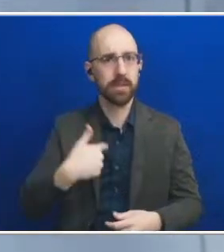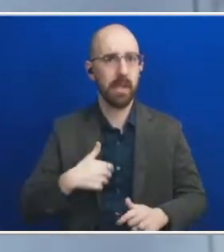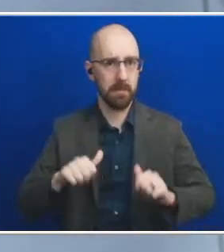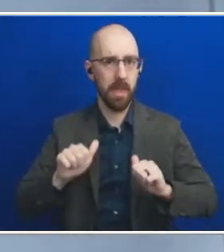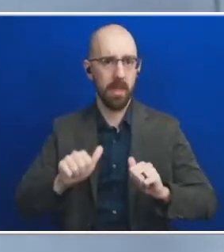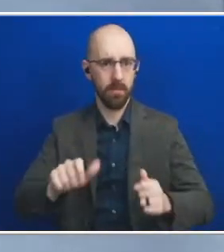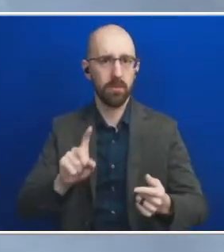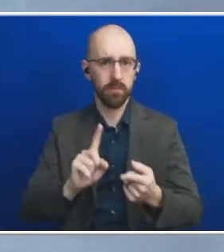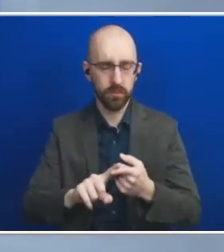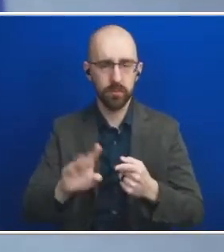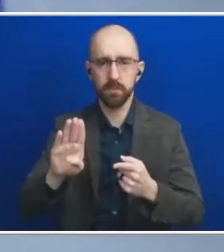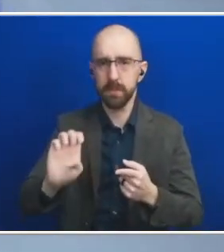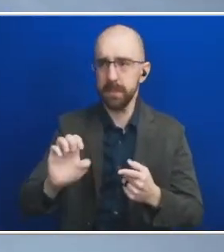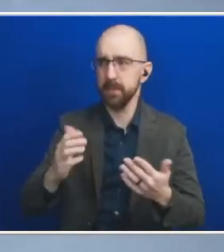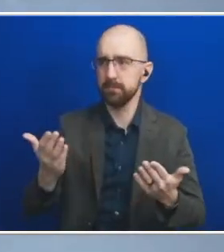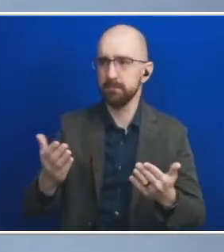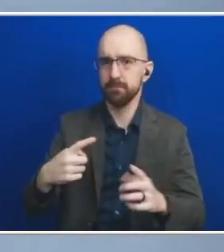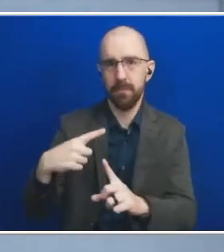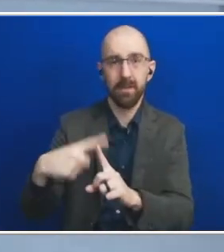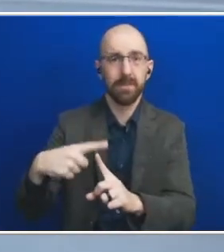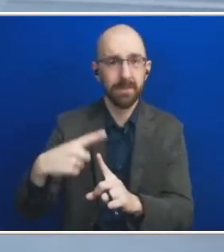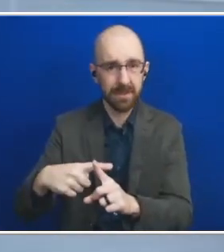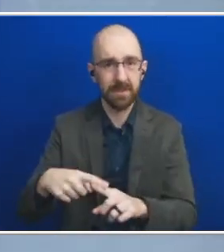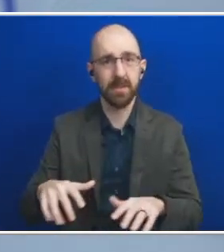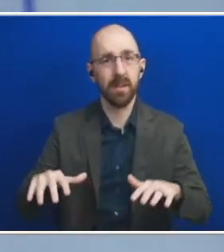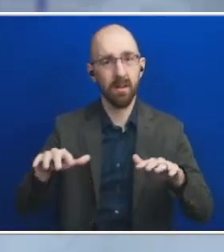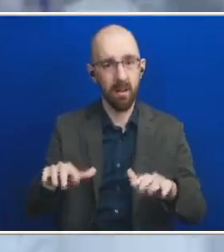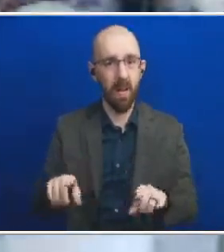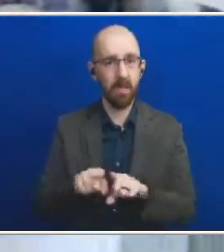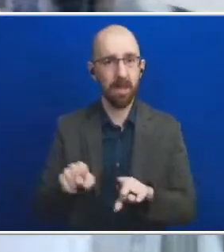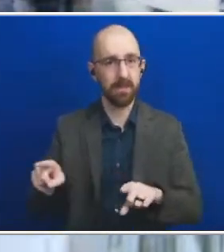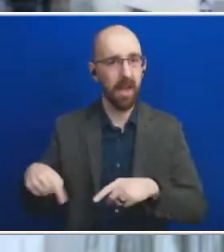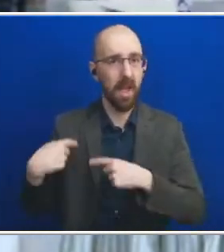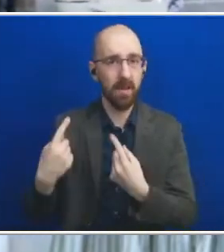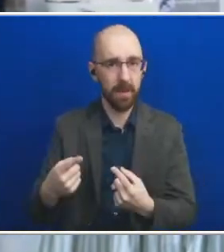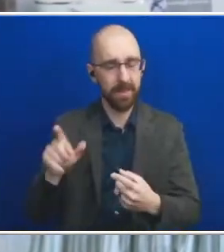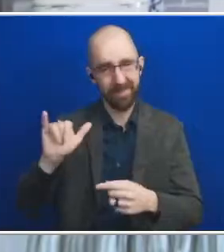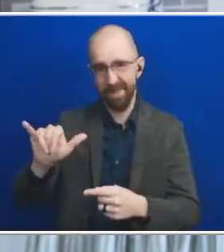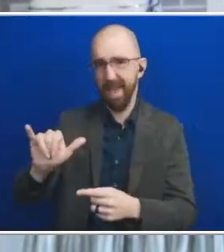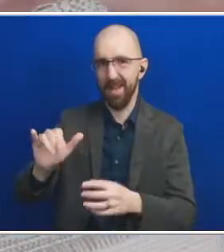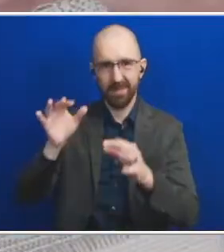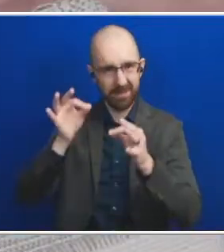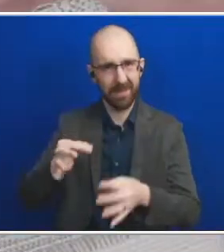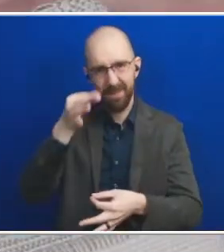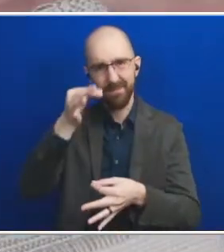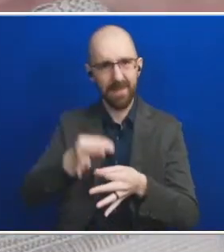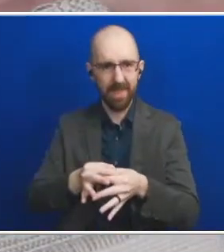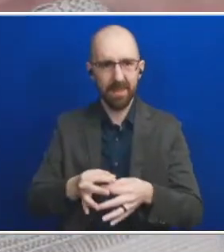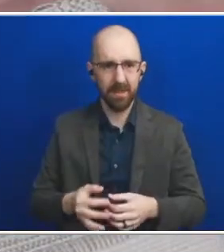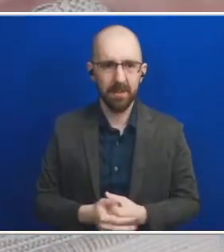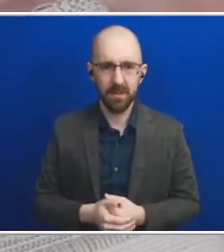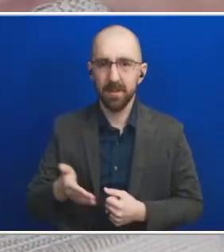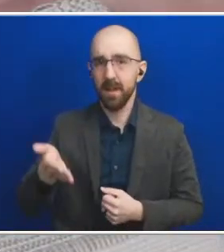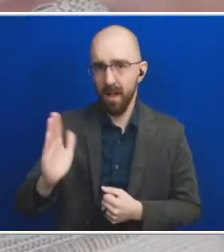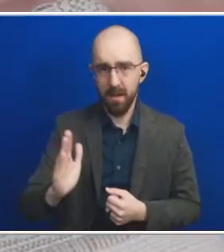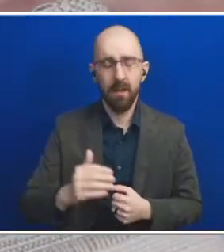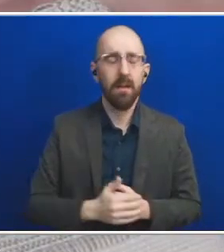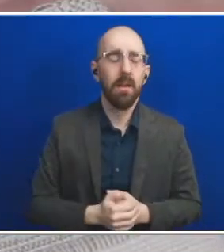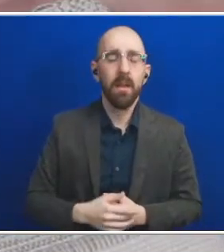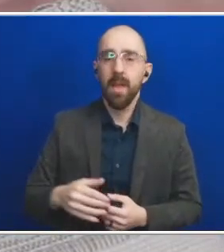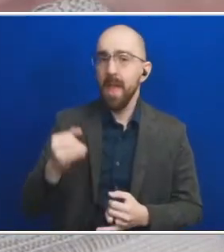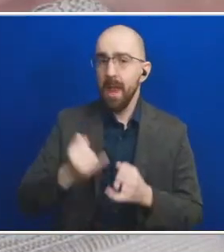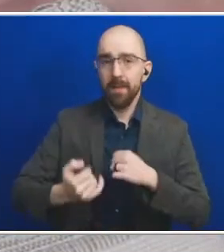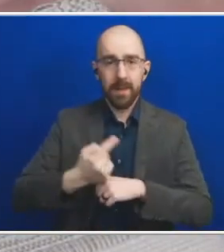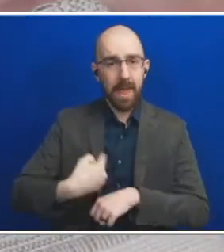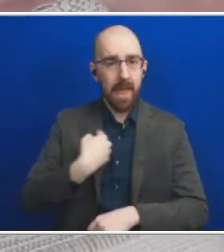be as optimistic and calm as I have been, is definitely faith in God. At the end of the day, we just keep saying